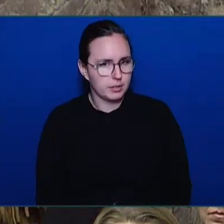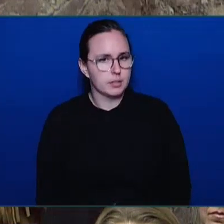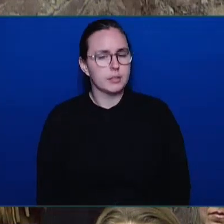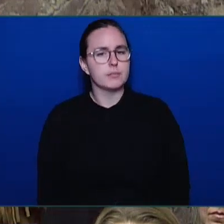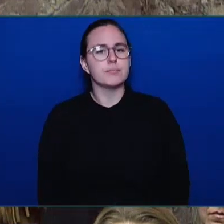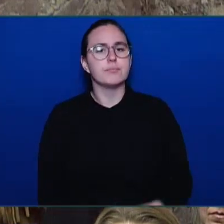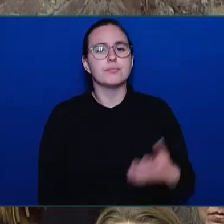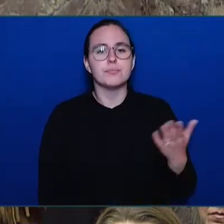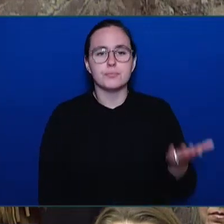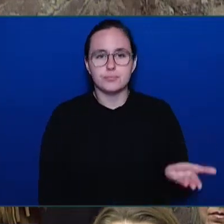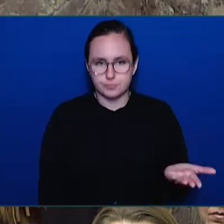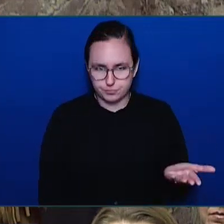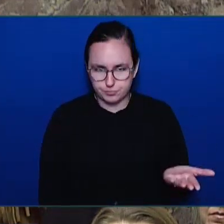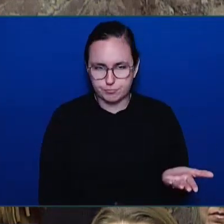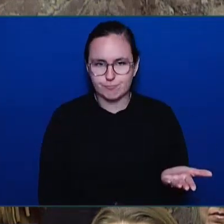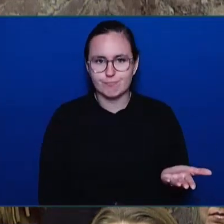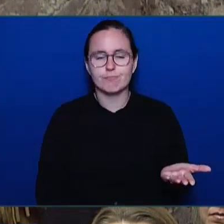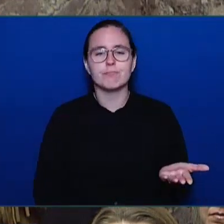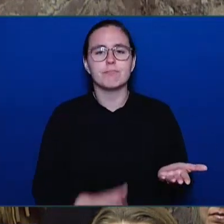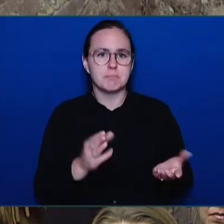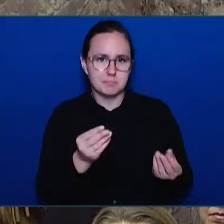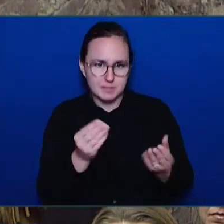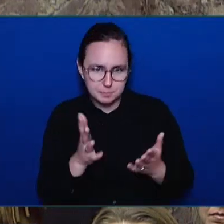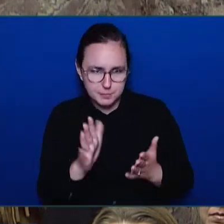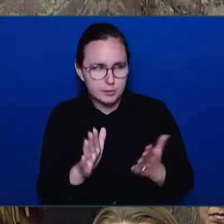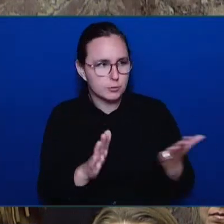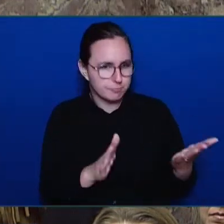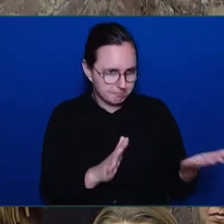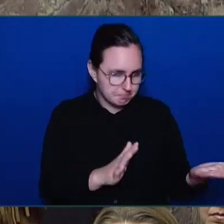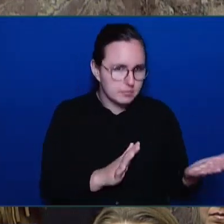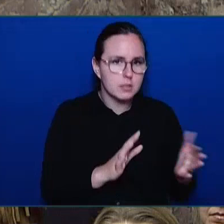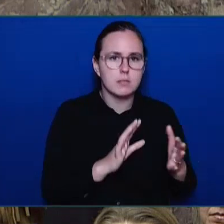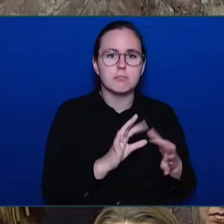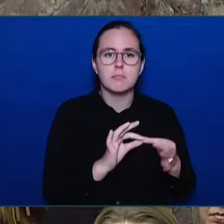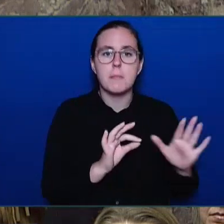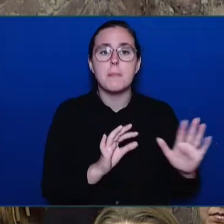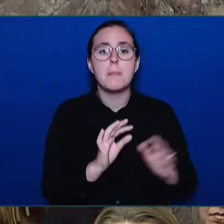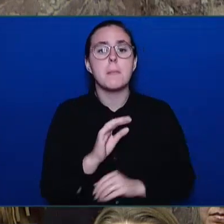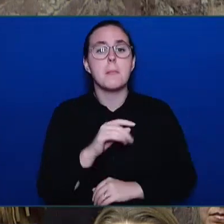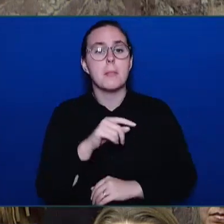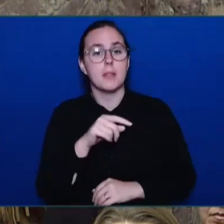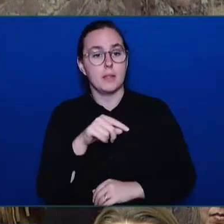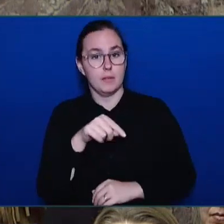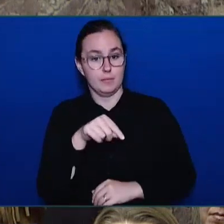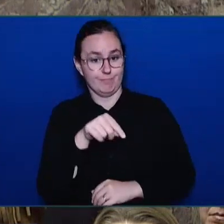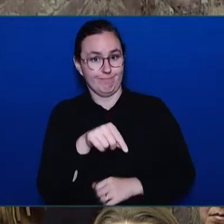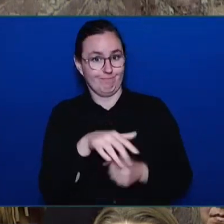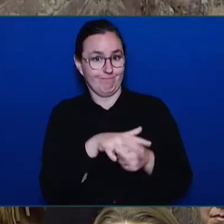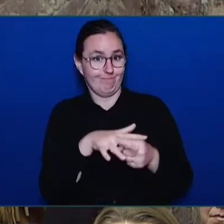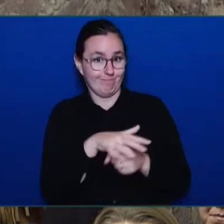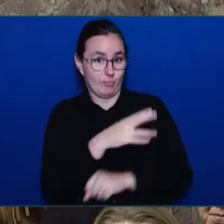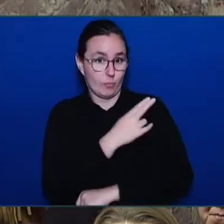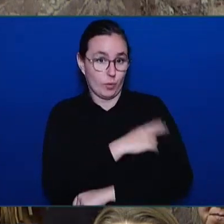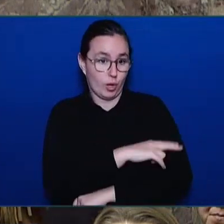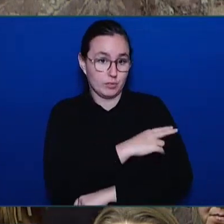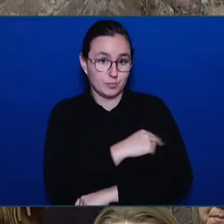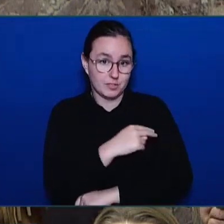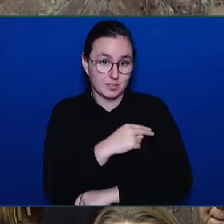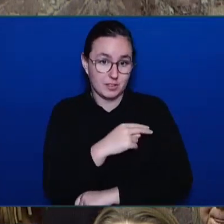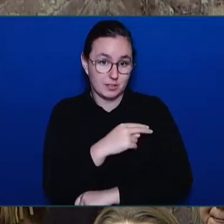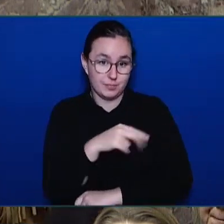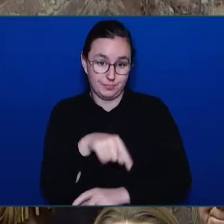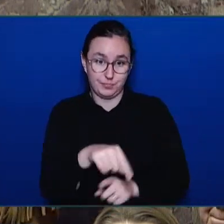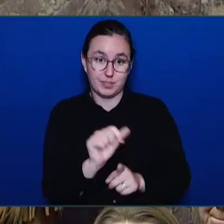Valley Regional Hospital. I would say this, Honourable Speaker, that what occurred yesterday is what has